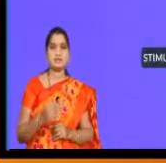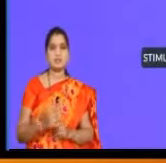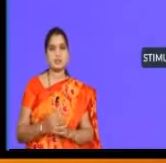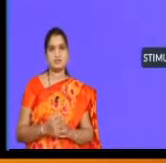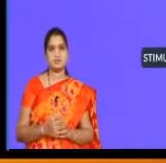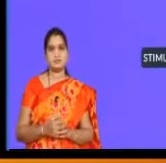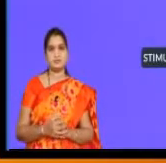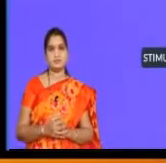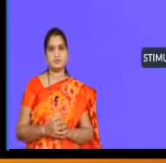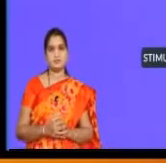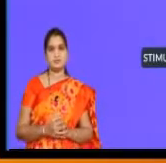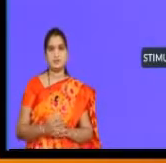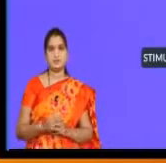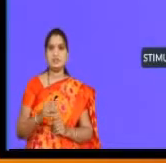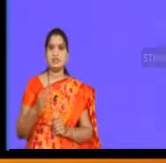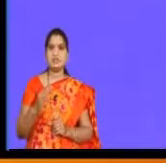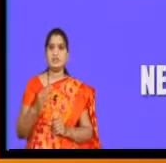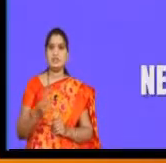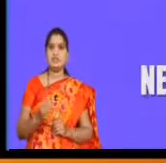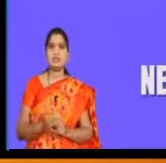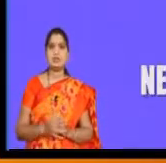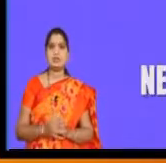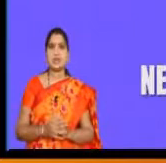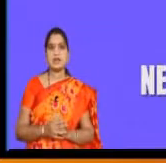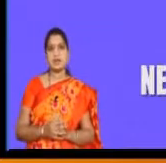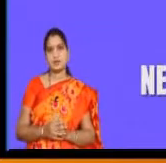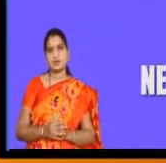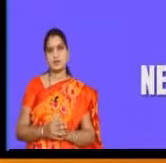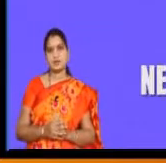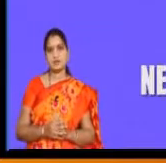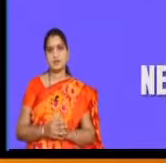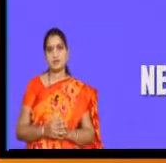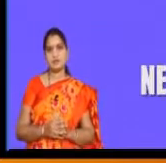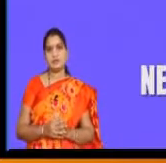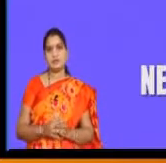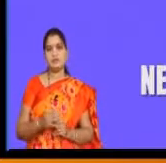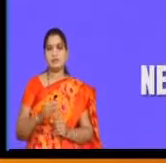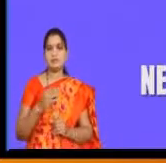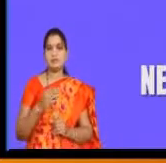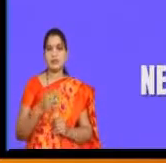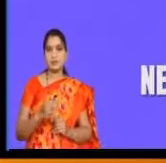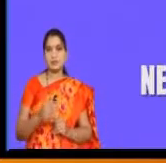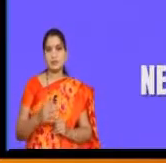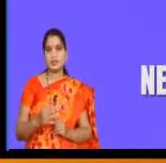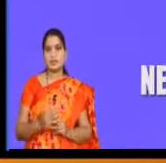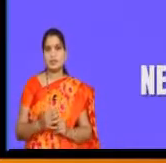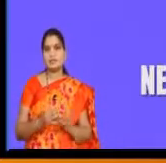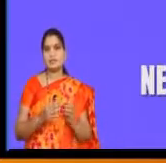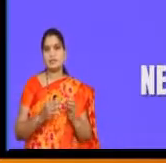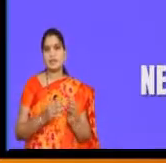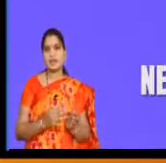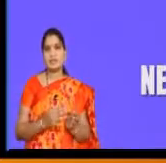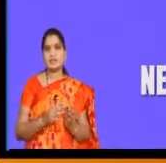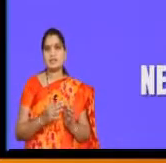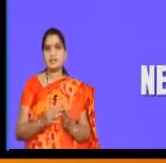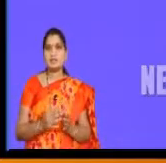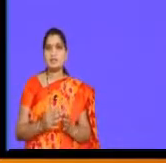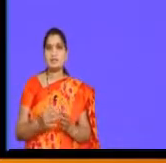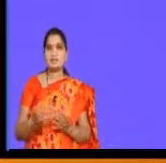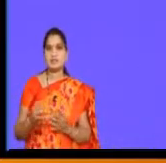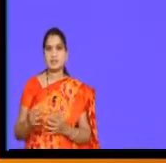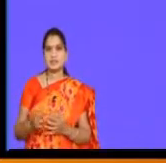nor have attended few of the classes, I urge you to start learning and educating